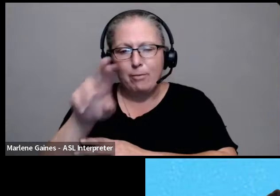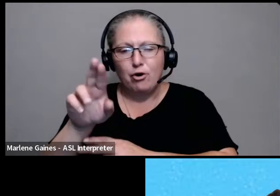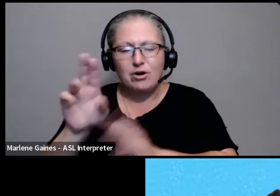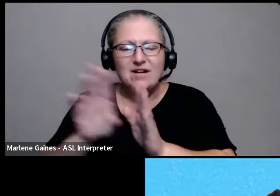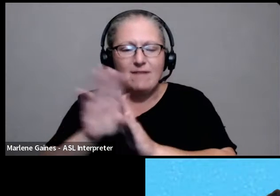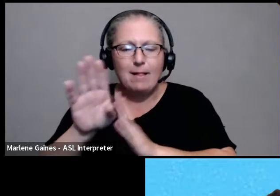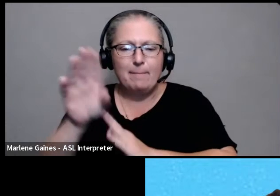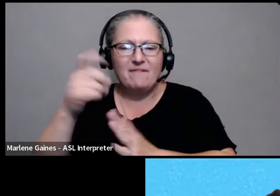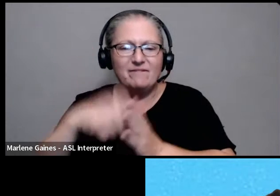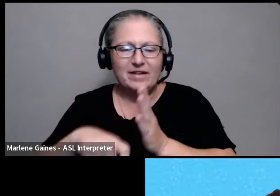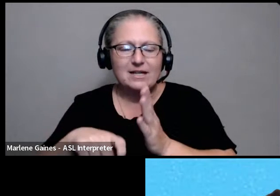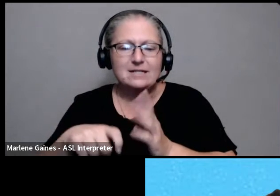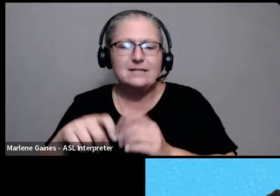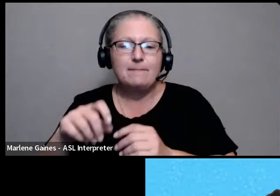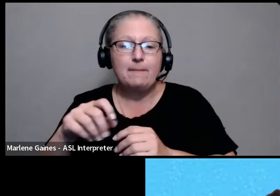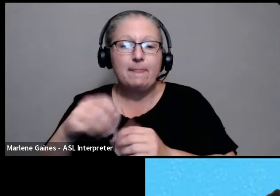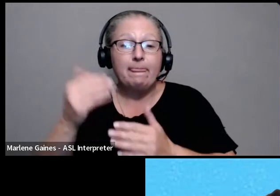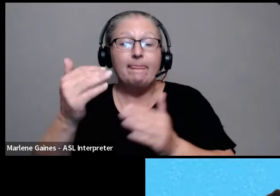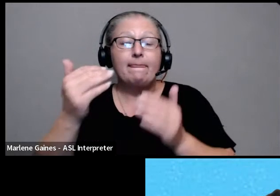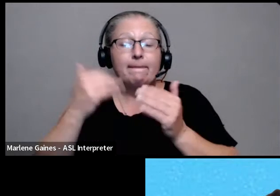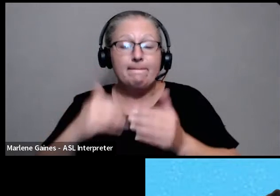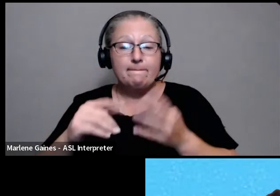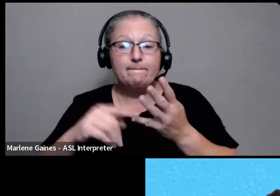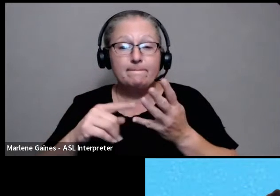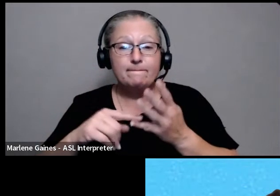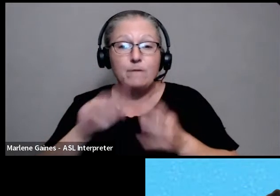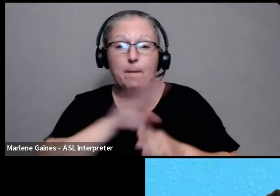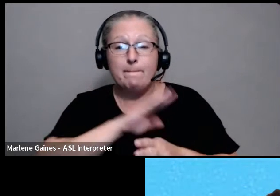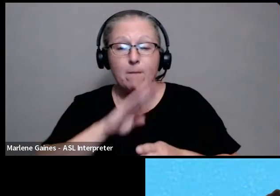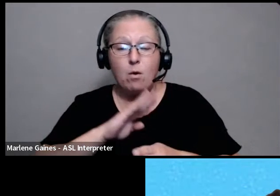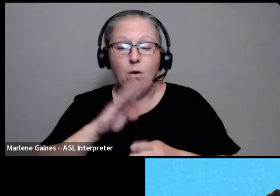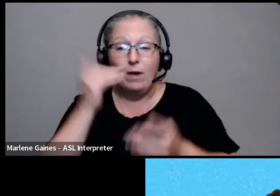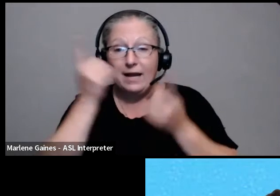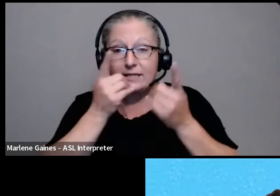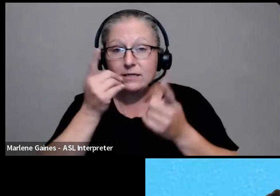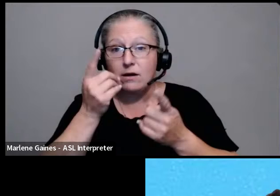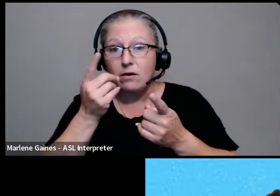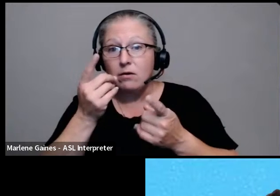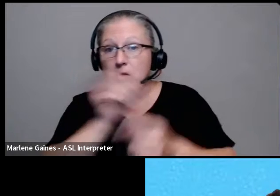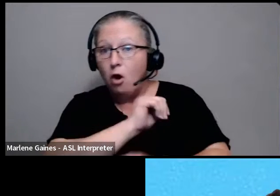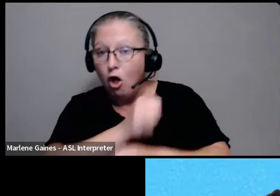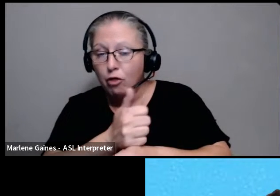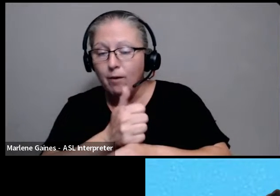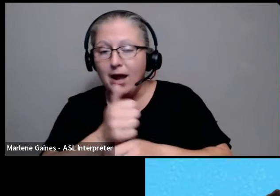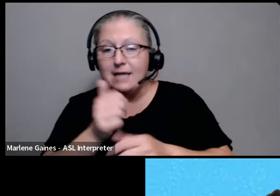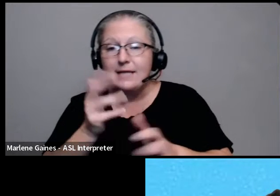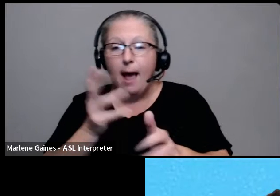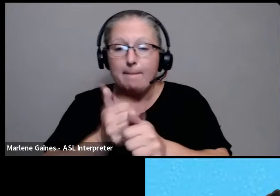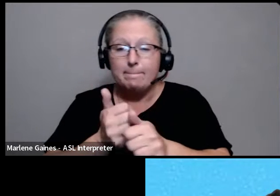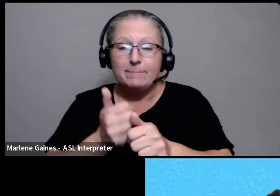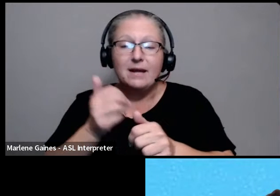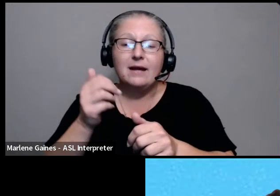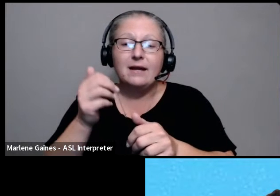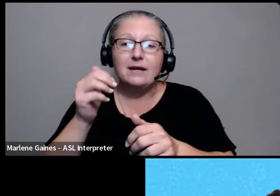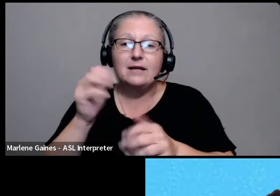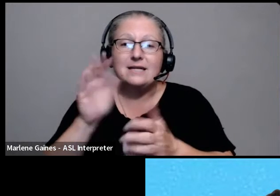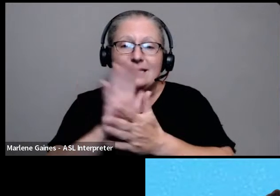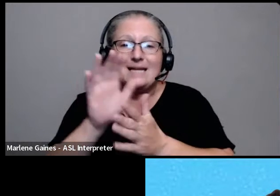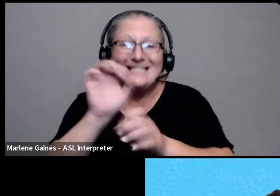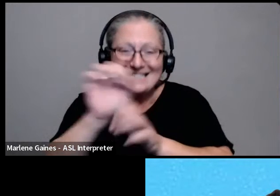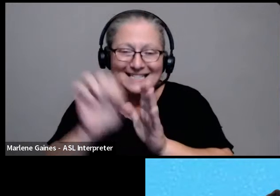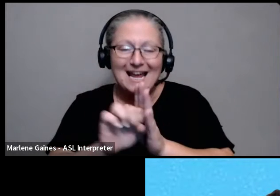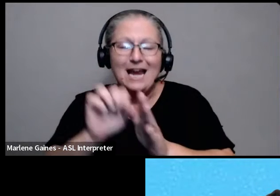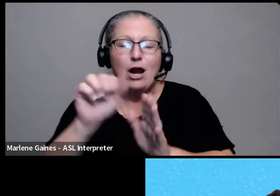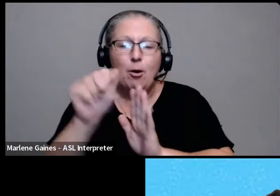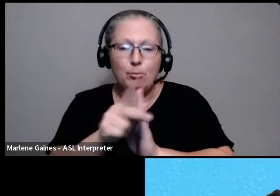Next, the board would consider and potentially authorize the updated state-approved fees. And then